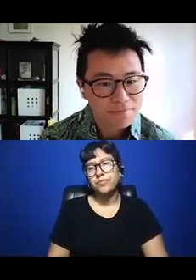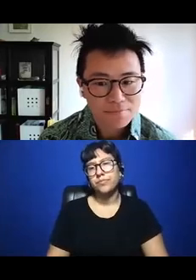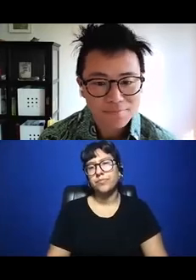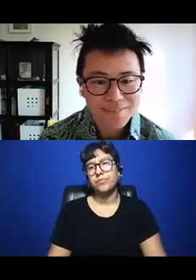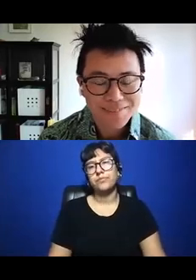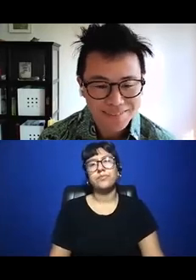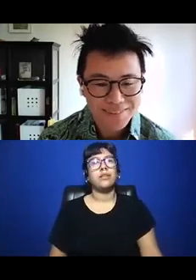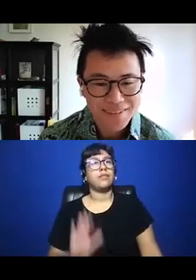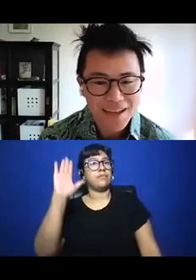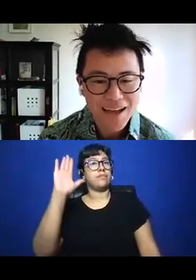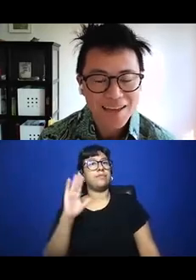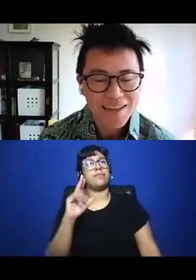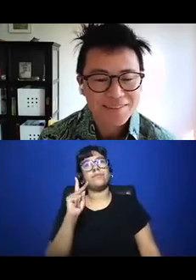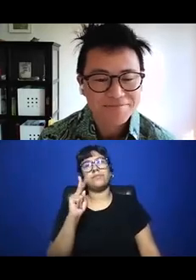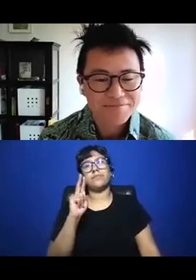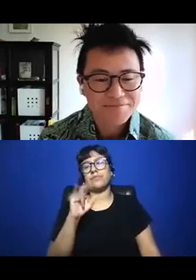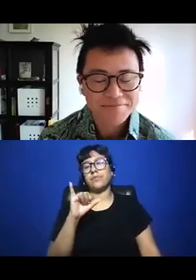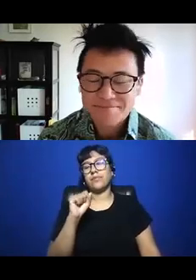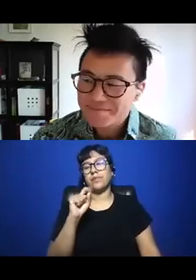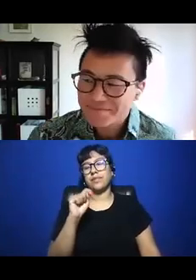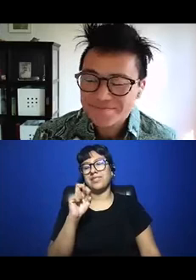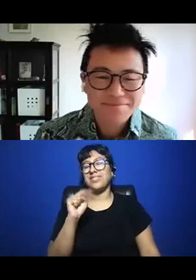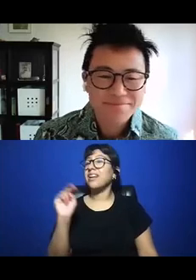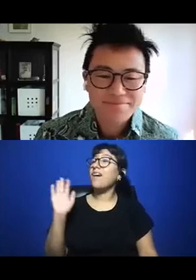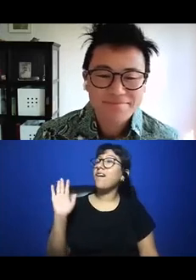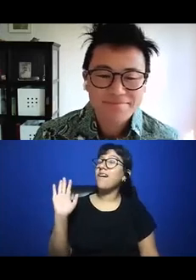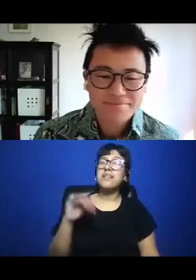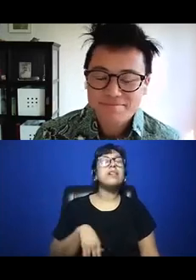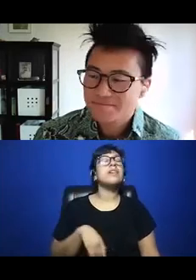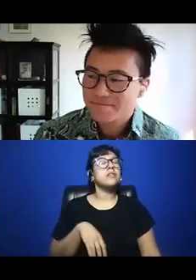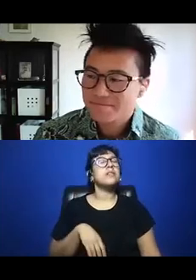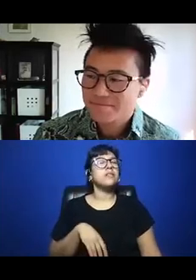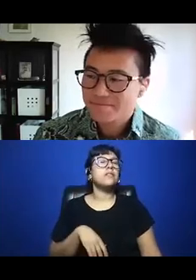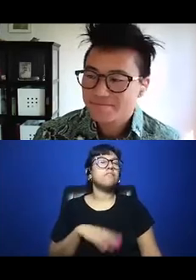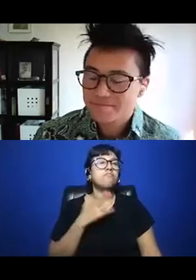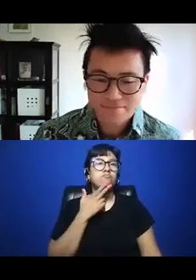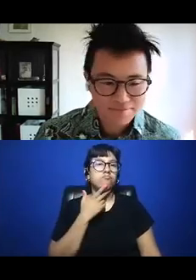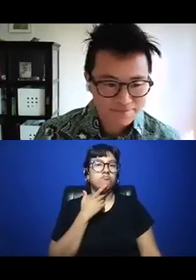Hi, this is Kristen. Hi. I would say